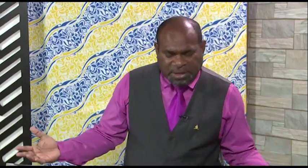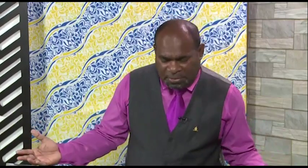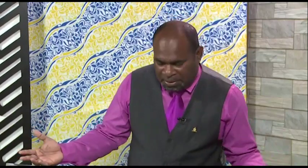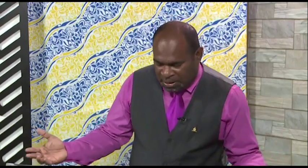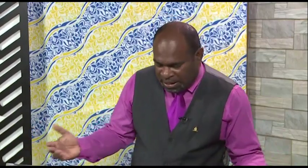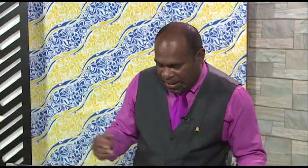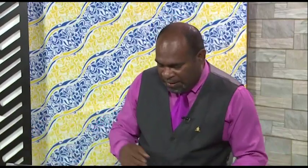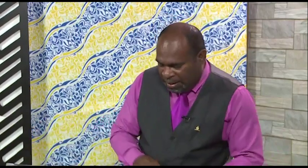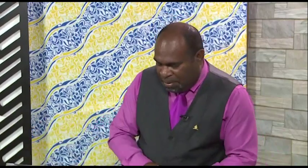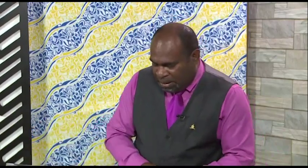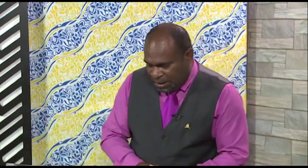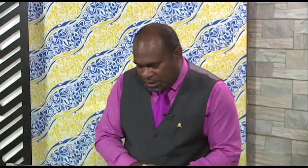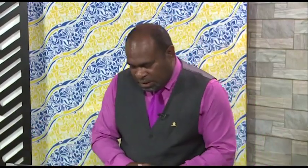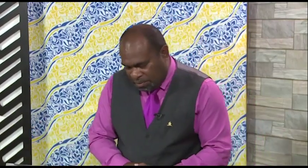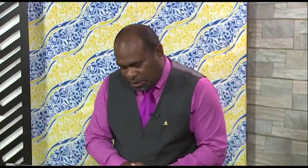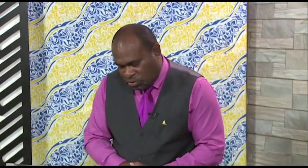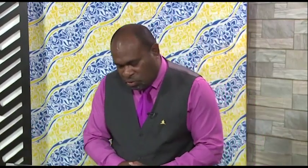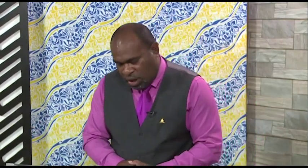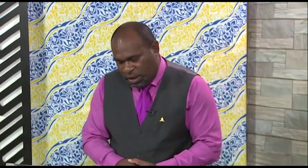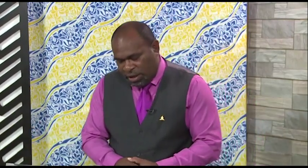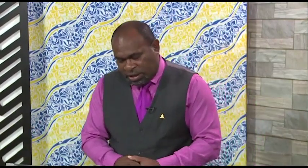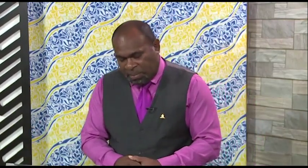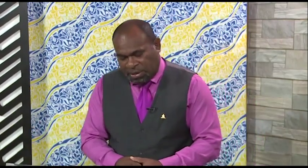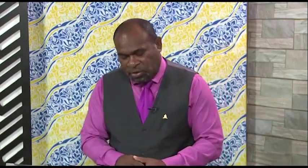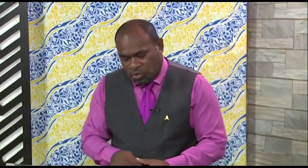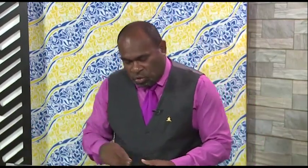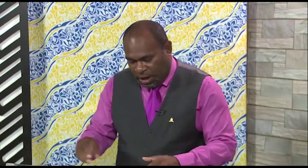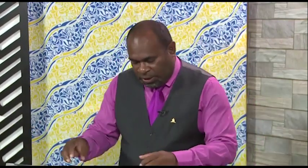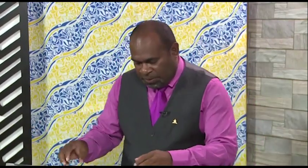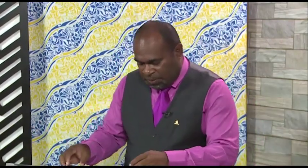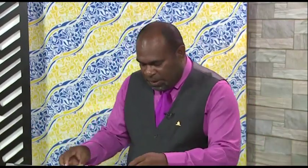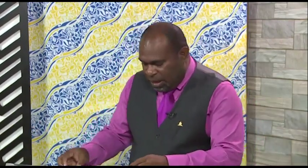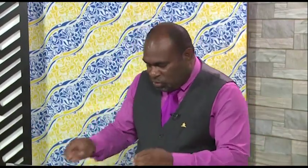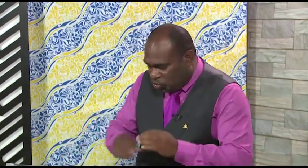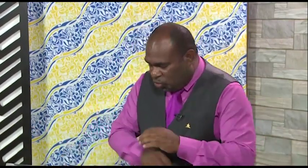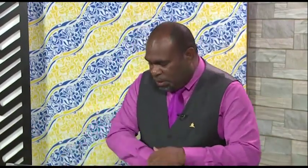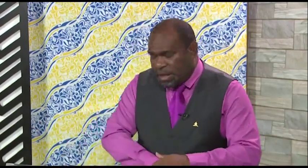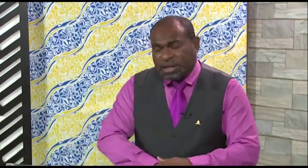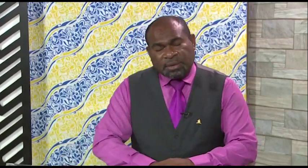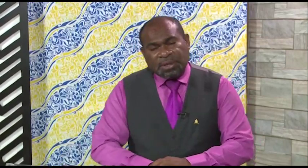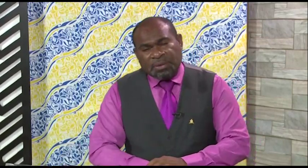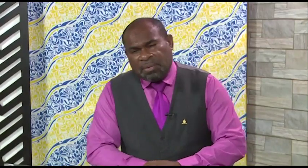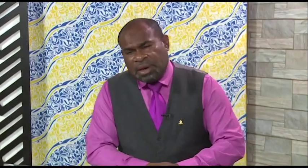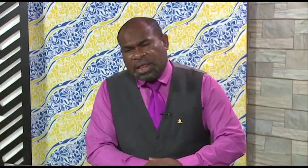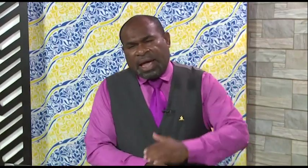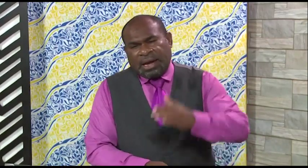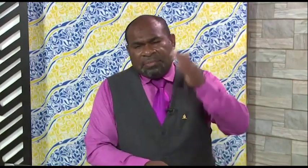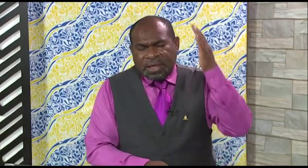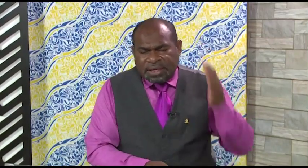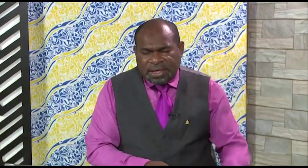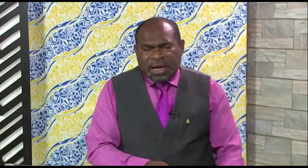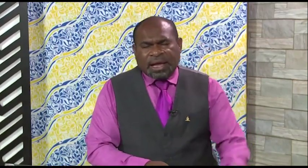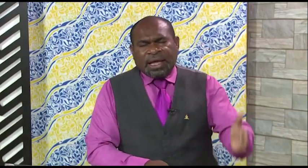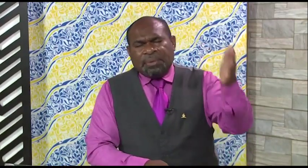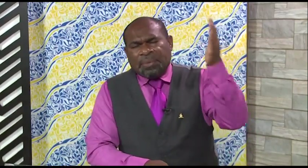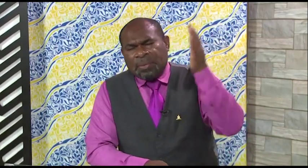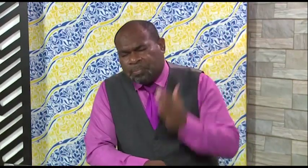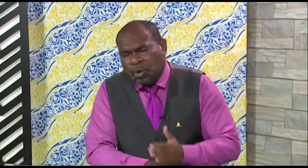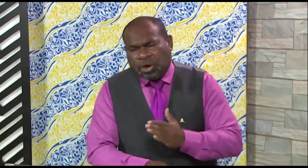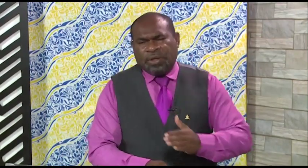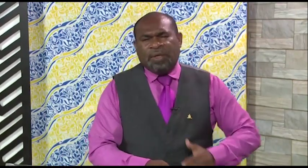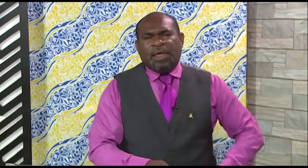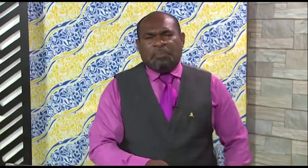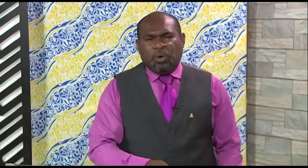dita tamata i vol volda bala te dita tamata duka tamata druka e do dono weekend na tamata i vol volda e na ve singa ke na